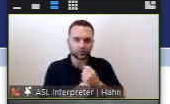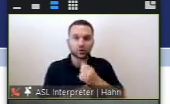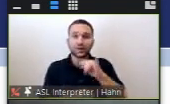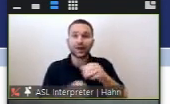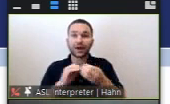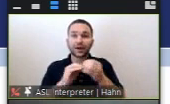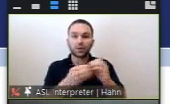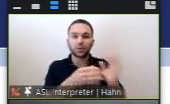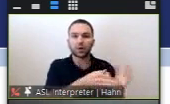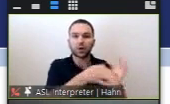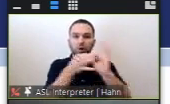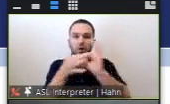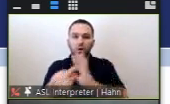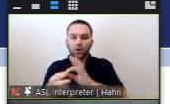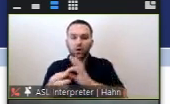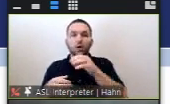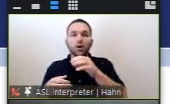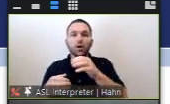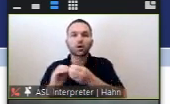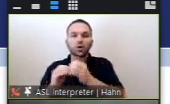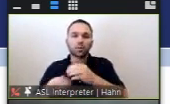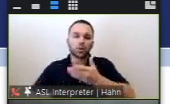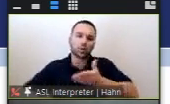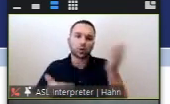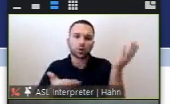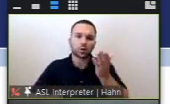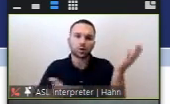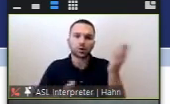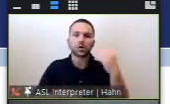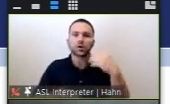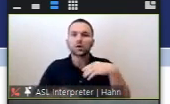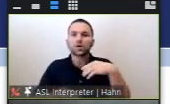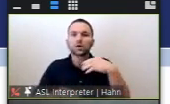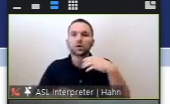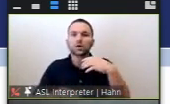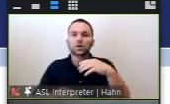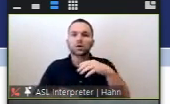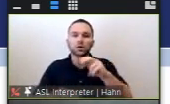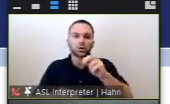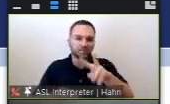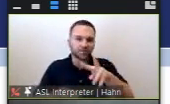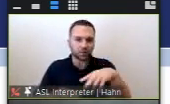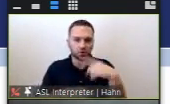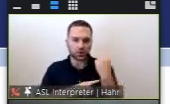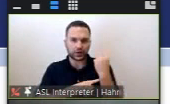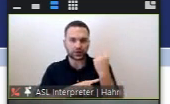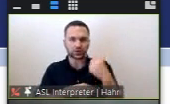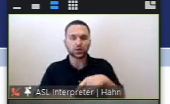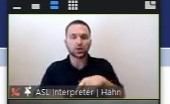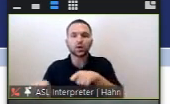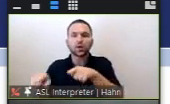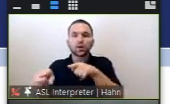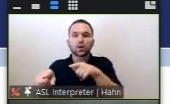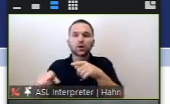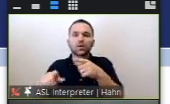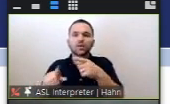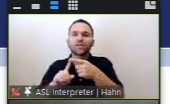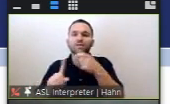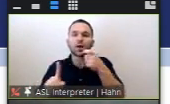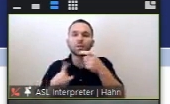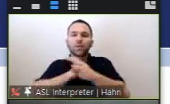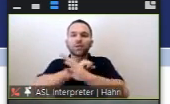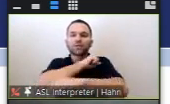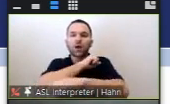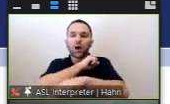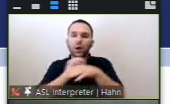of hospitalizations that we were seeing in early November as we were rapidly seeing an increase in our fall wave of illness, or again corresponds